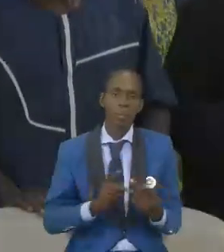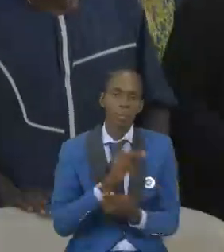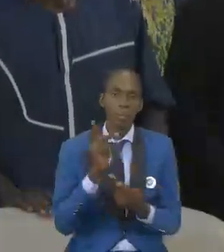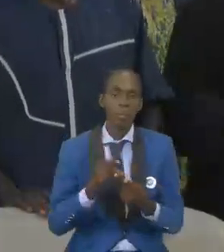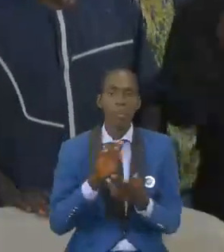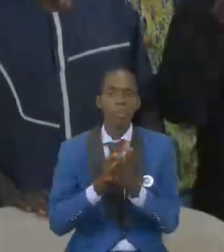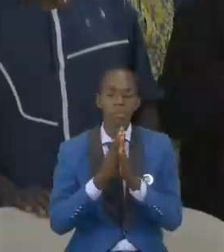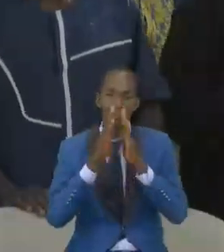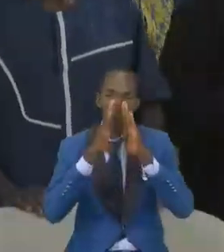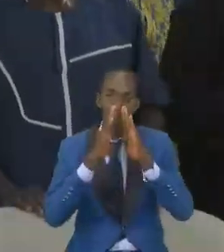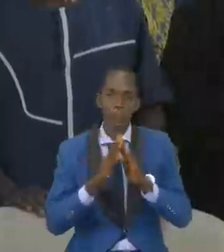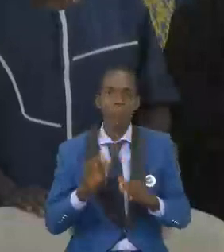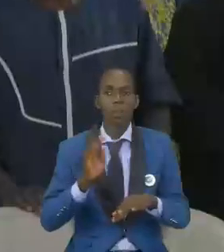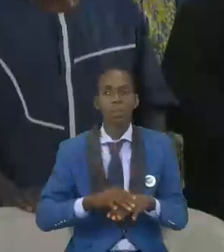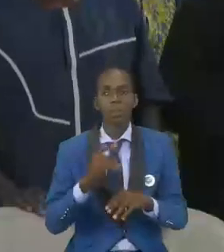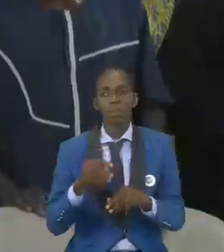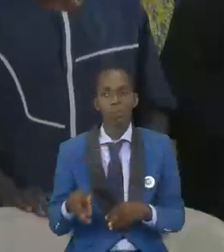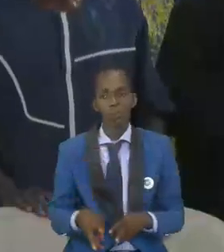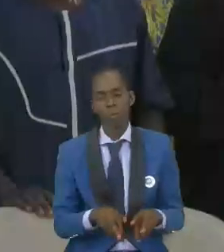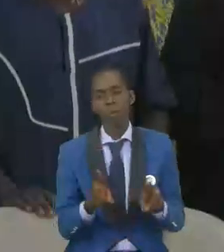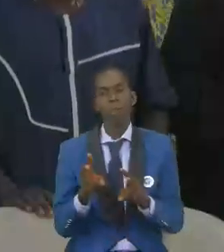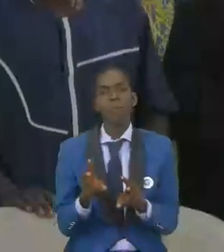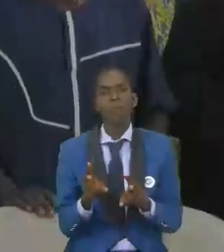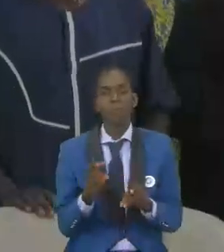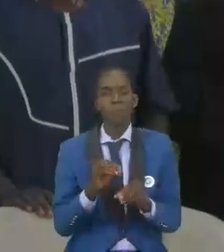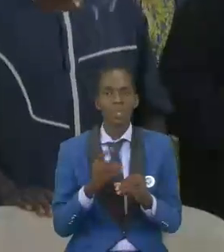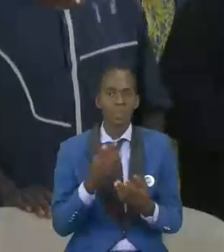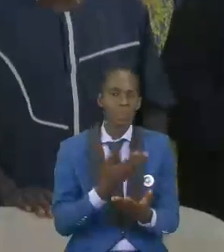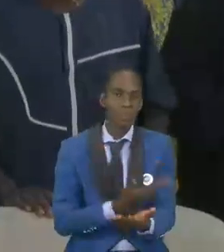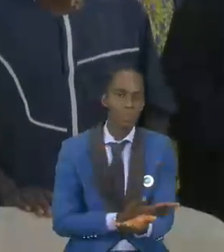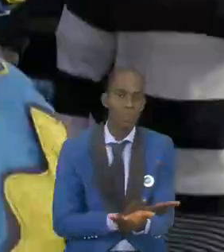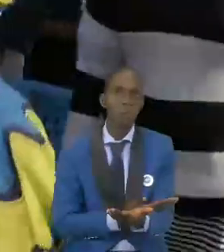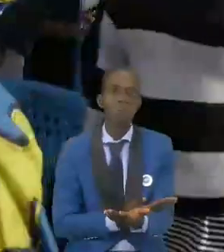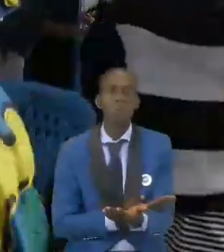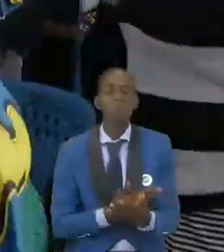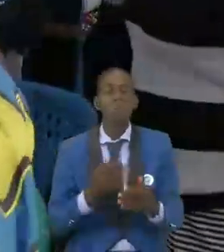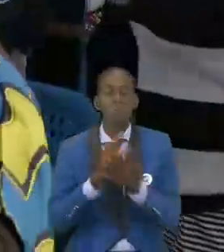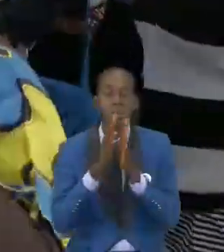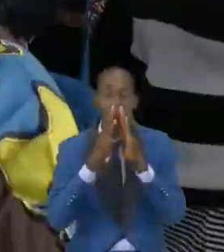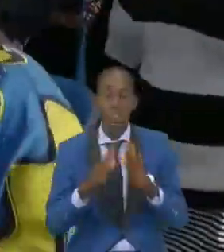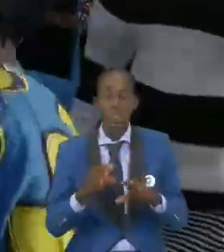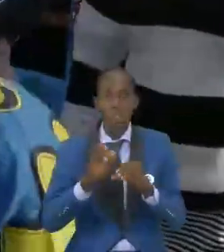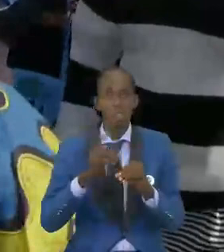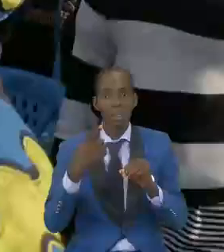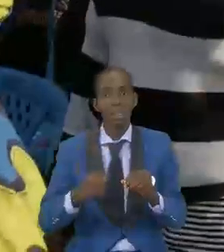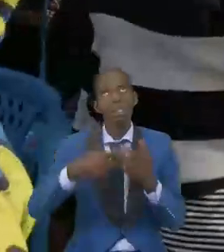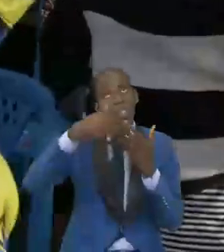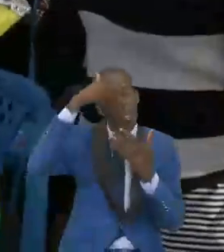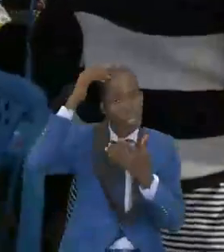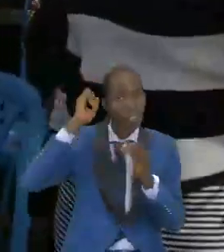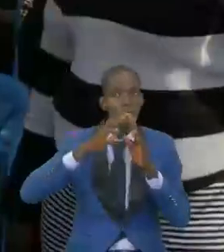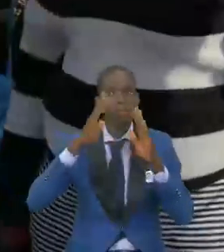way to the den. Peace in the den. And peace of a